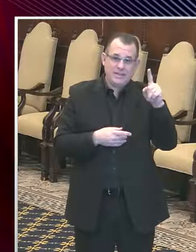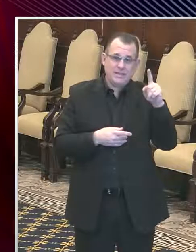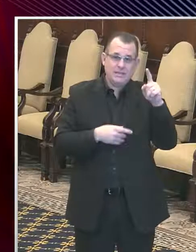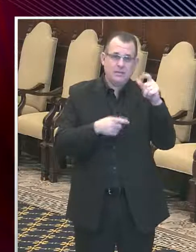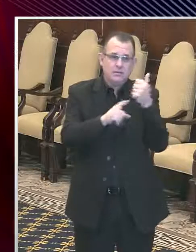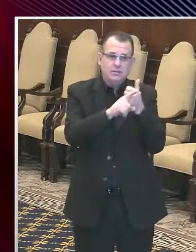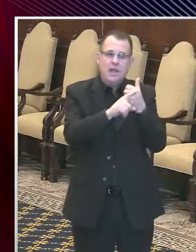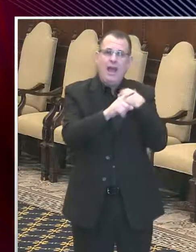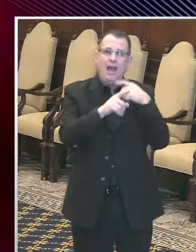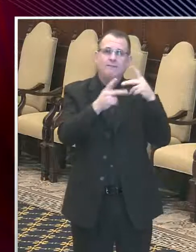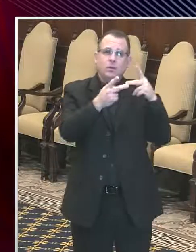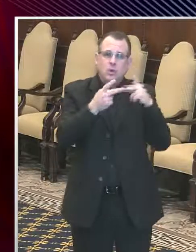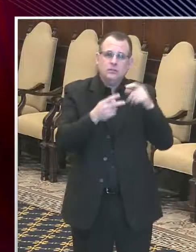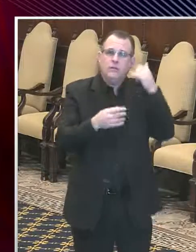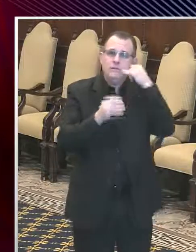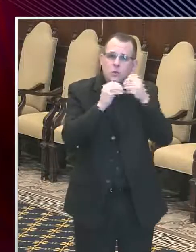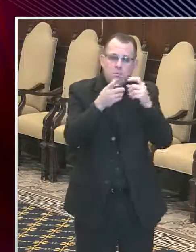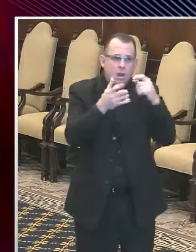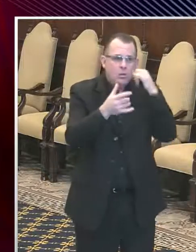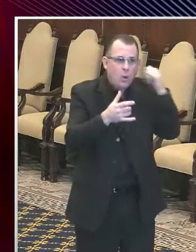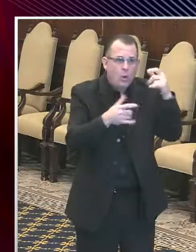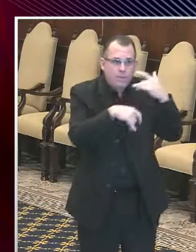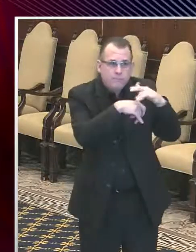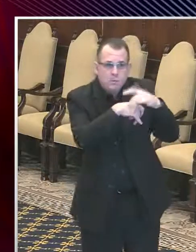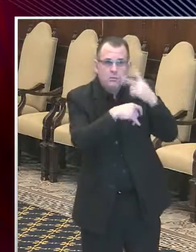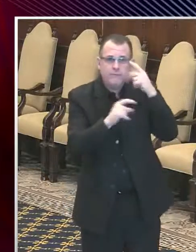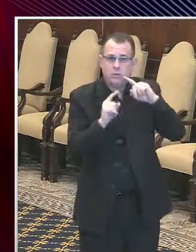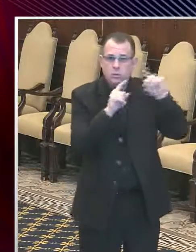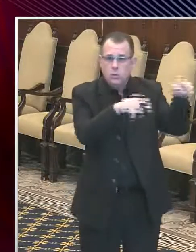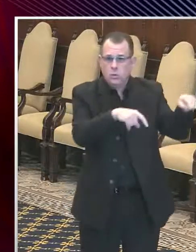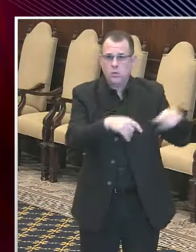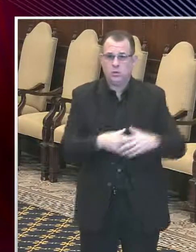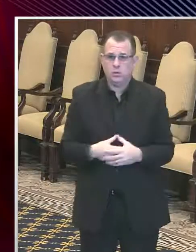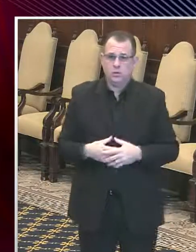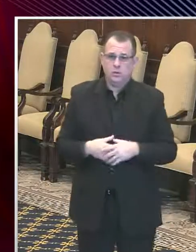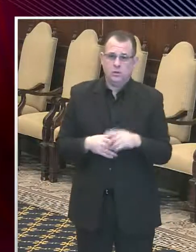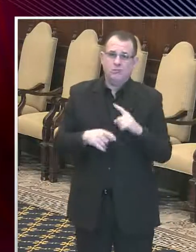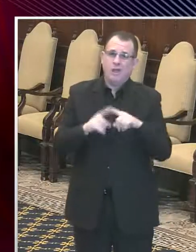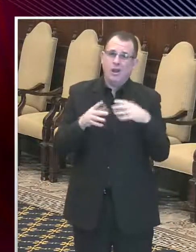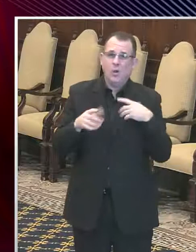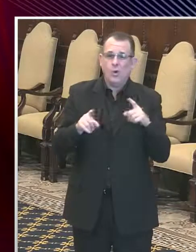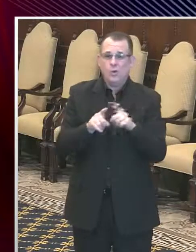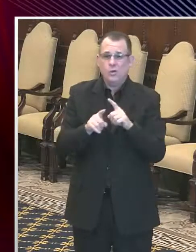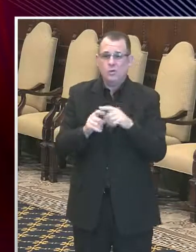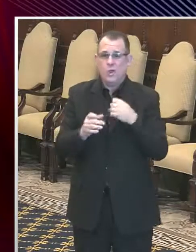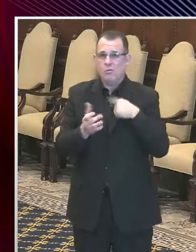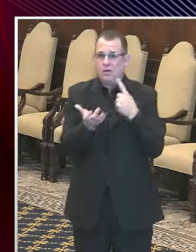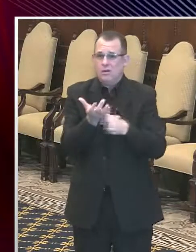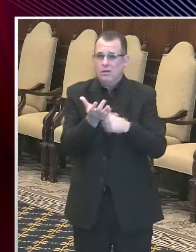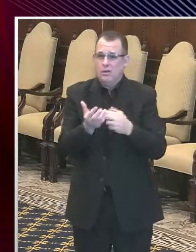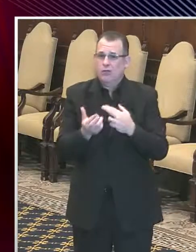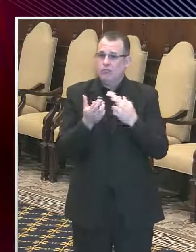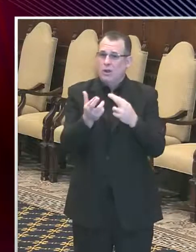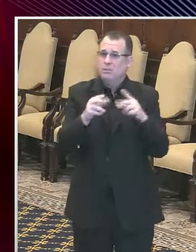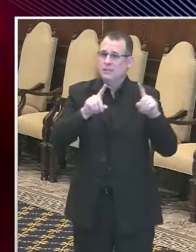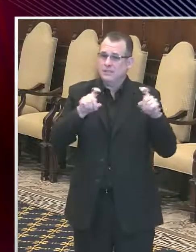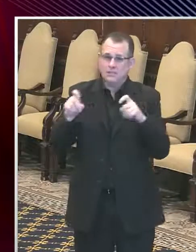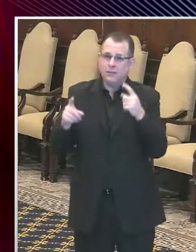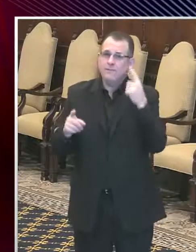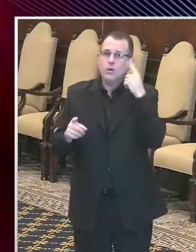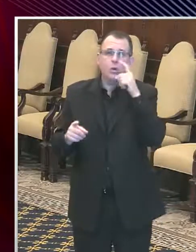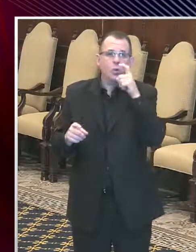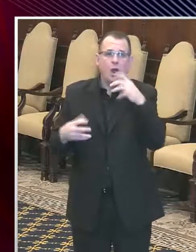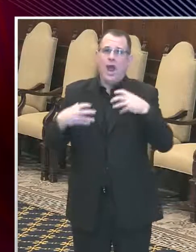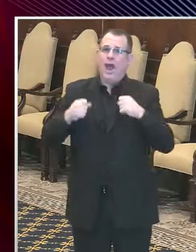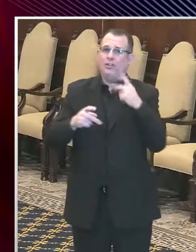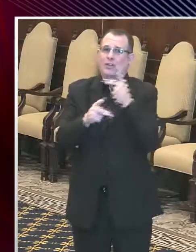back up a little bit because we haven't talked about this for a bit about for whom we recommend testing. We're recommending it for people who are healthcare workers or those over the age of